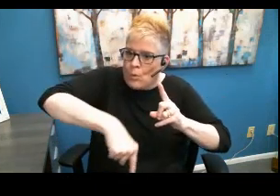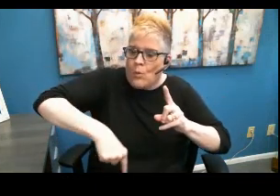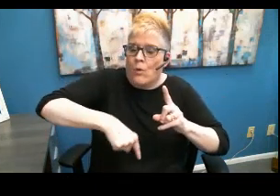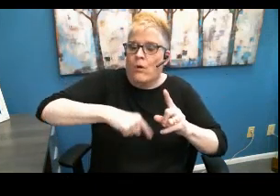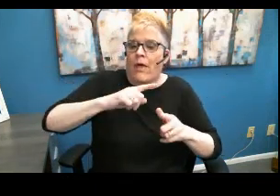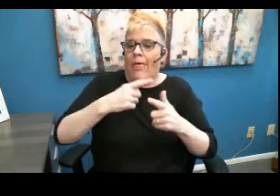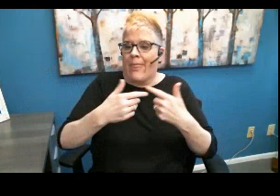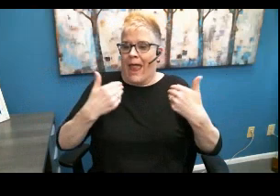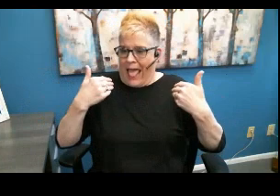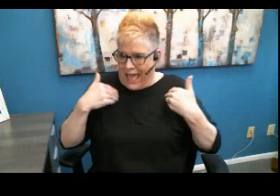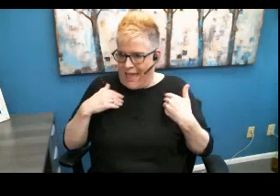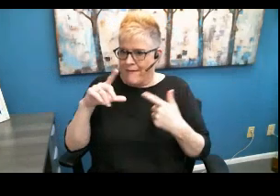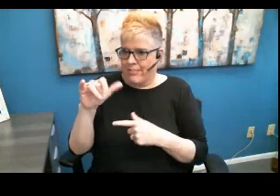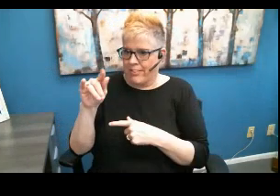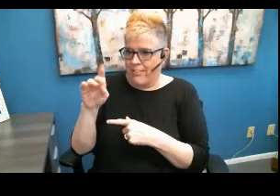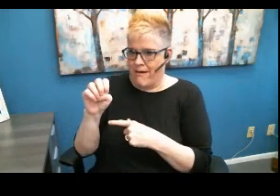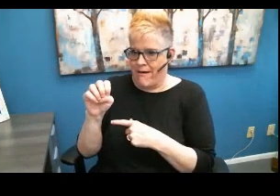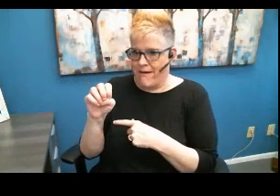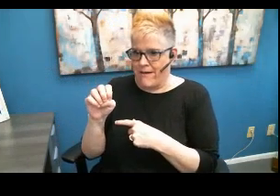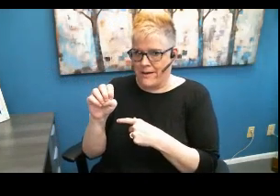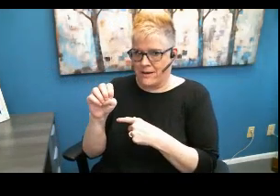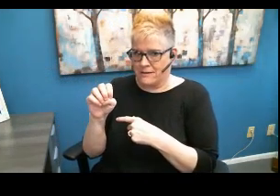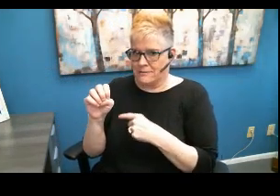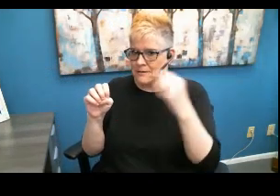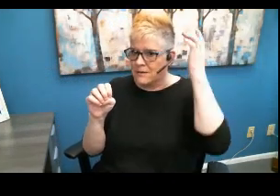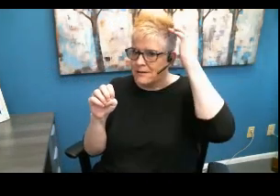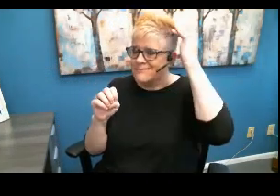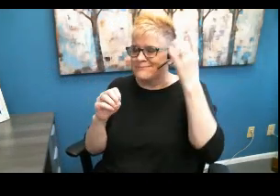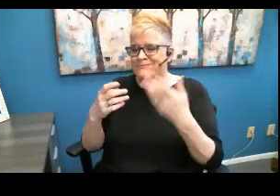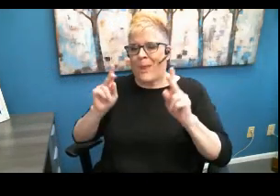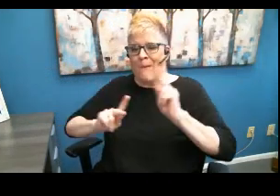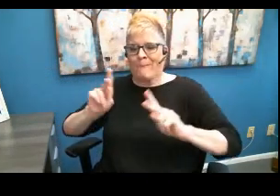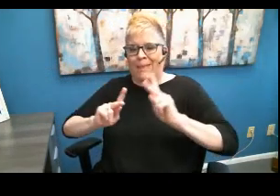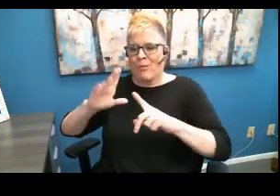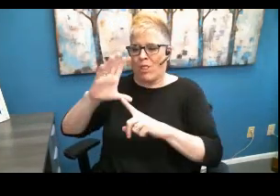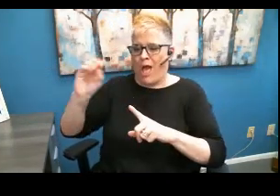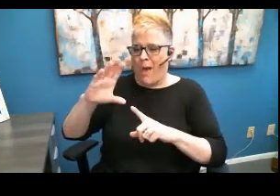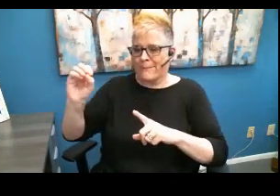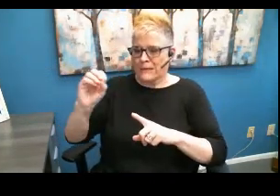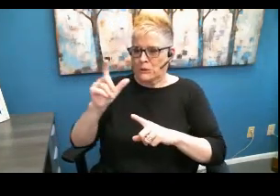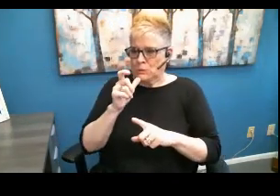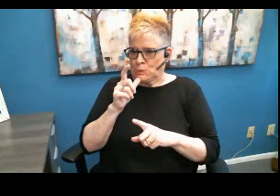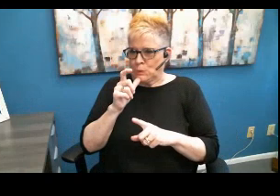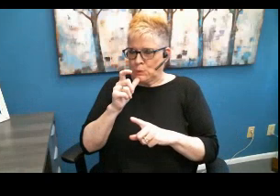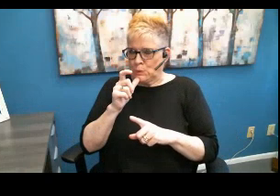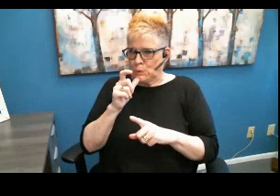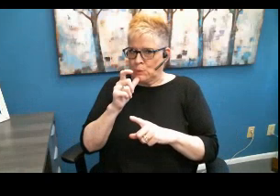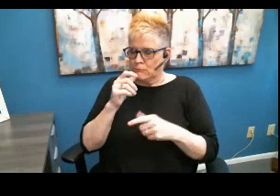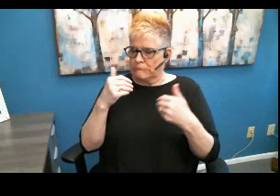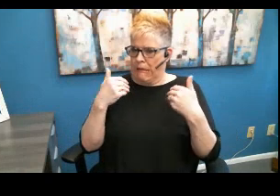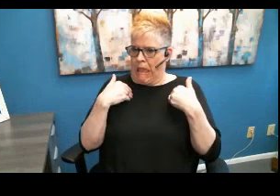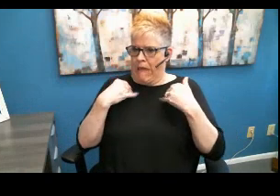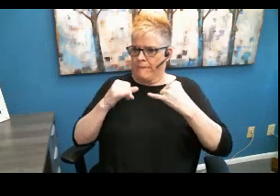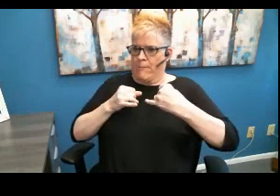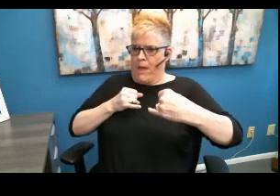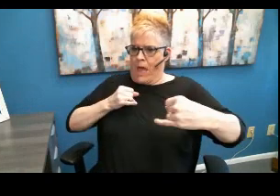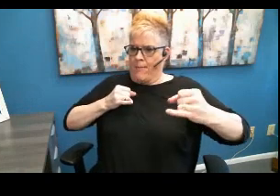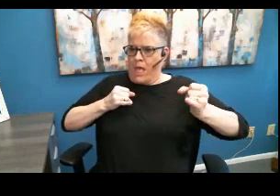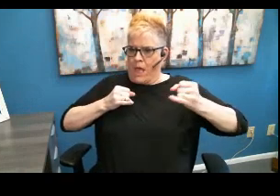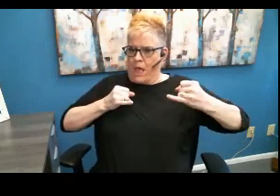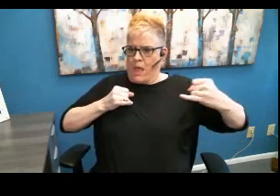transmission line. And there's transmission operators and companies that have interstate pipelines that go